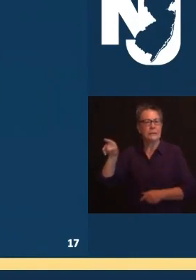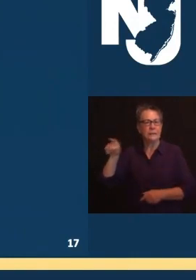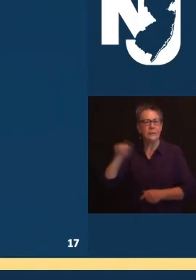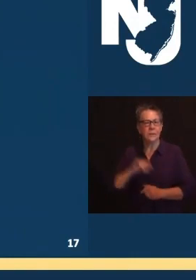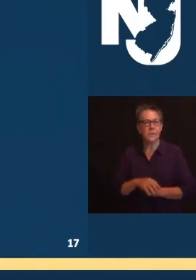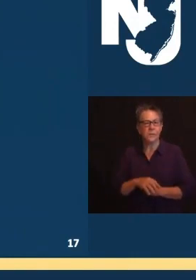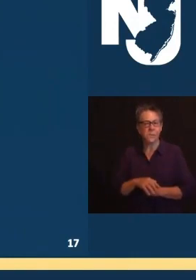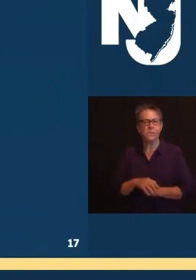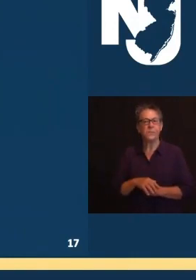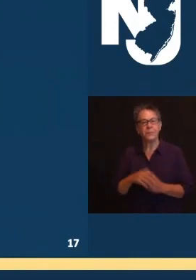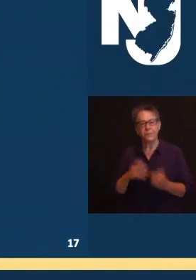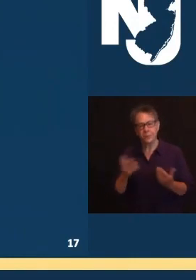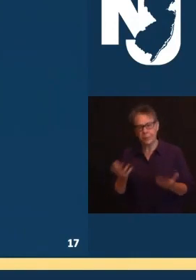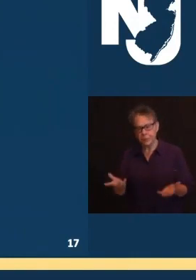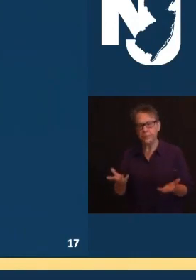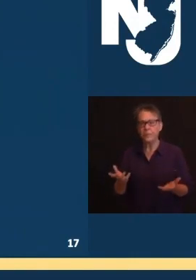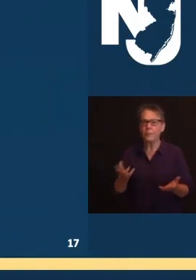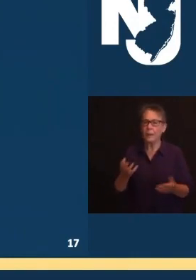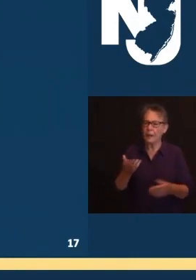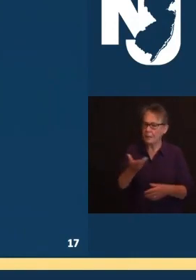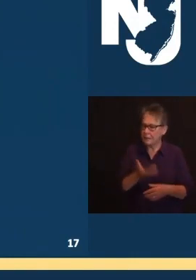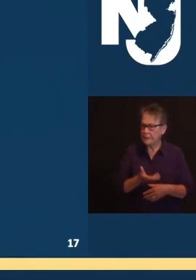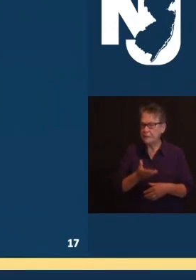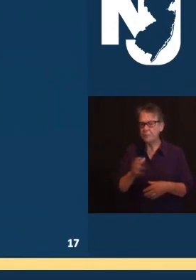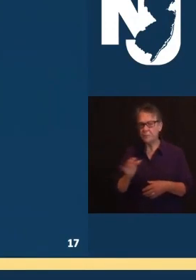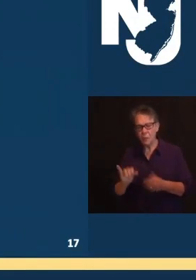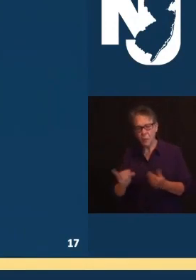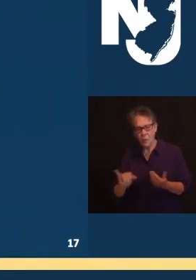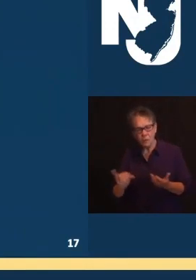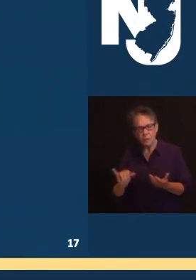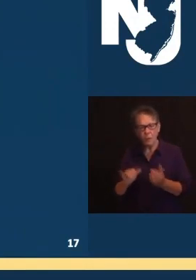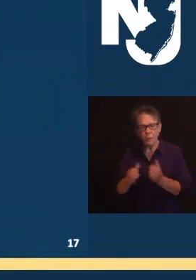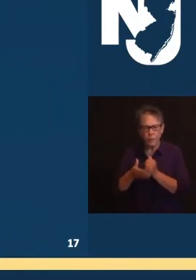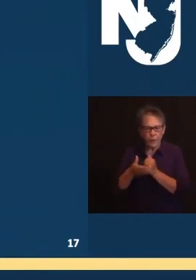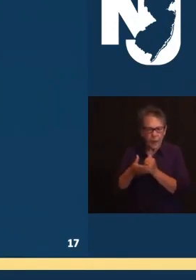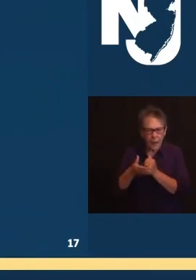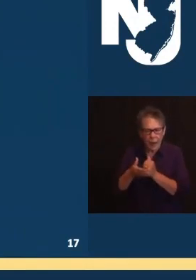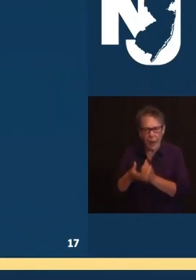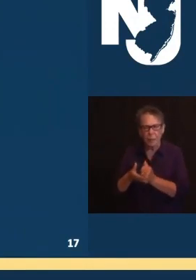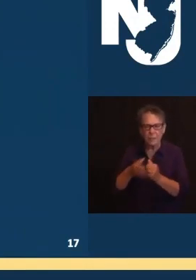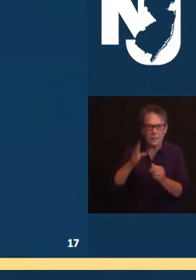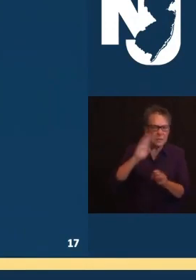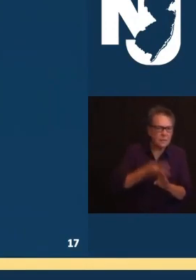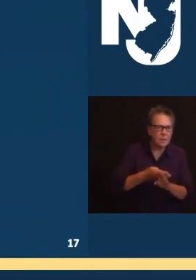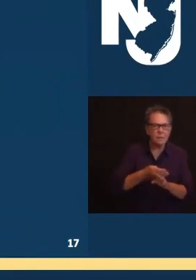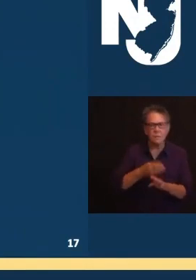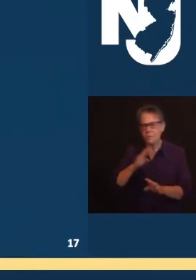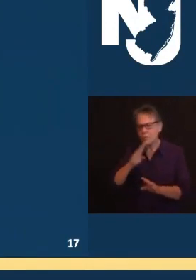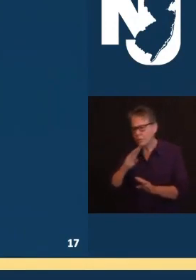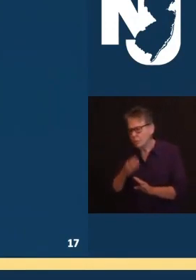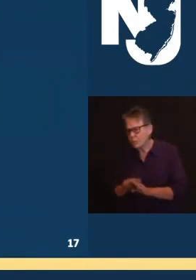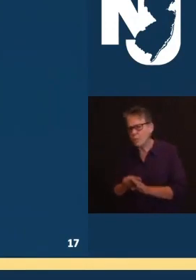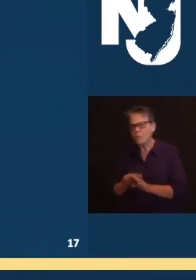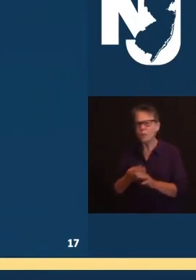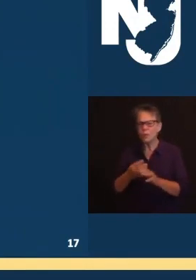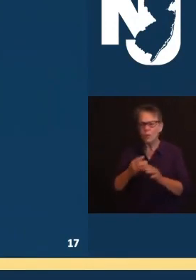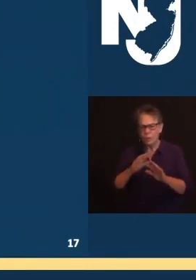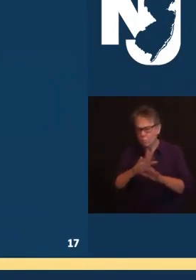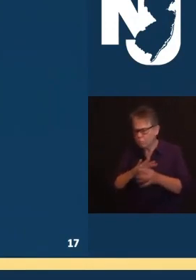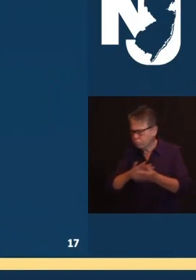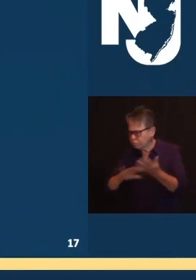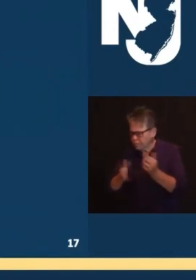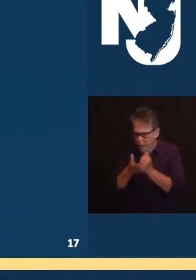rising trumpeter on the New York jazz scene, and his daughter Barbara and stepdaughter Layla. He also leaves